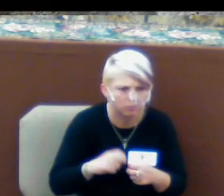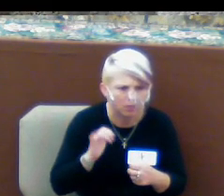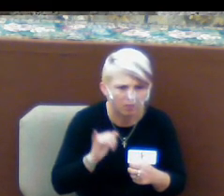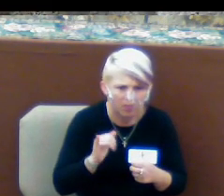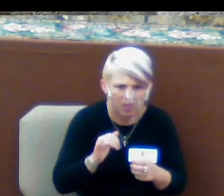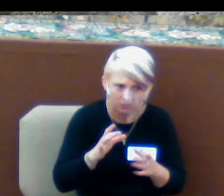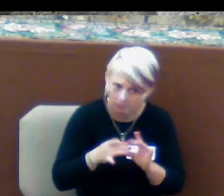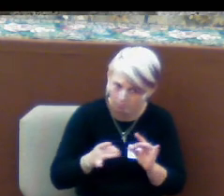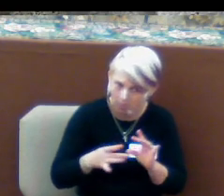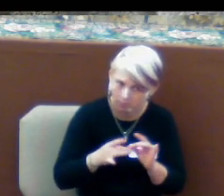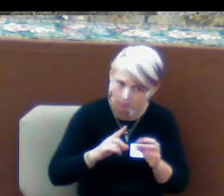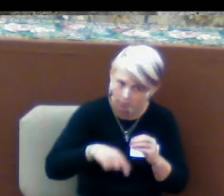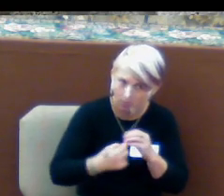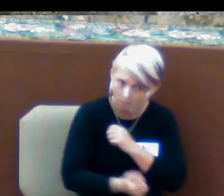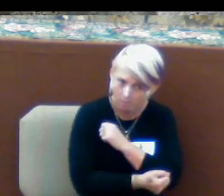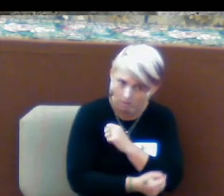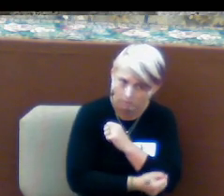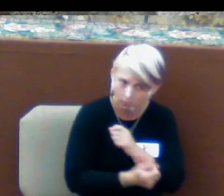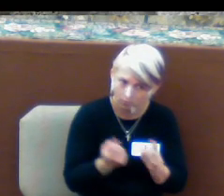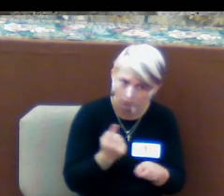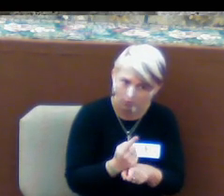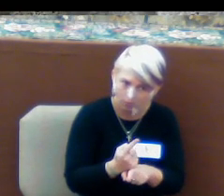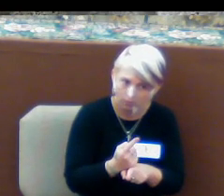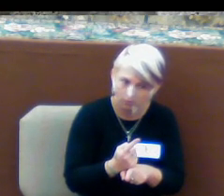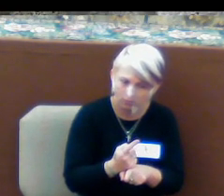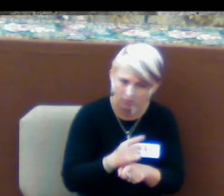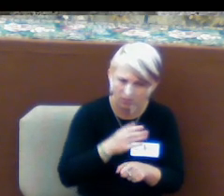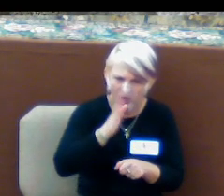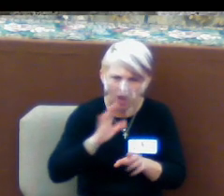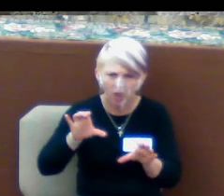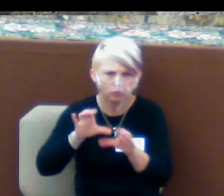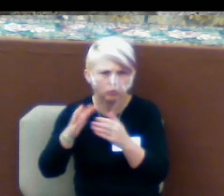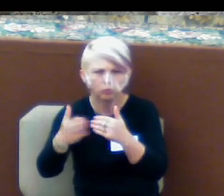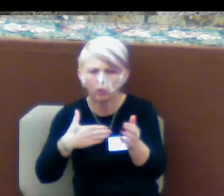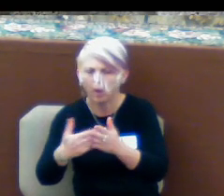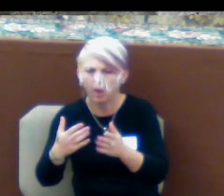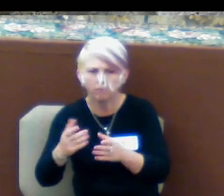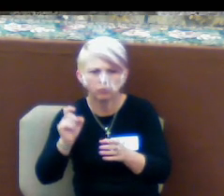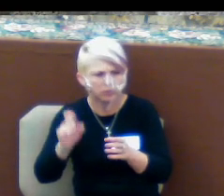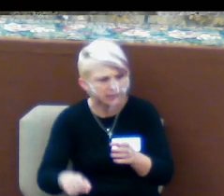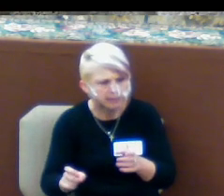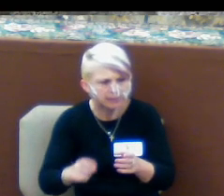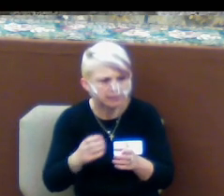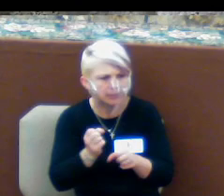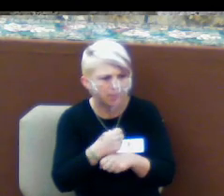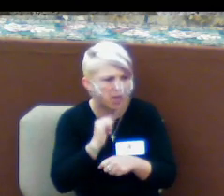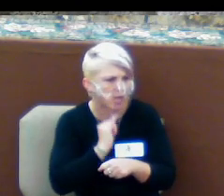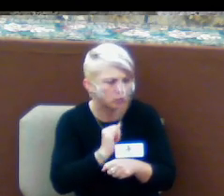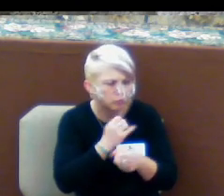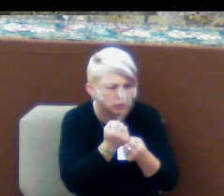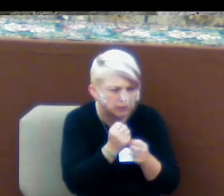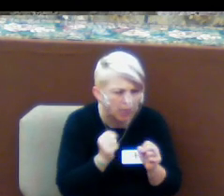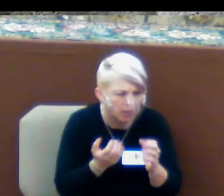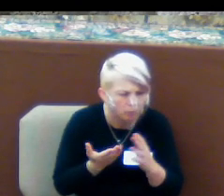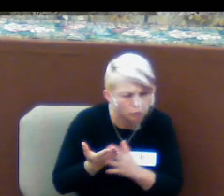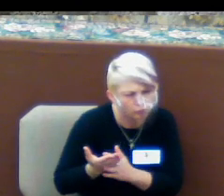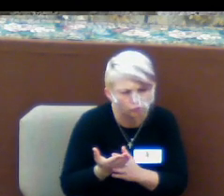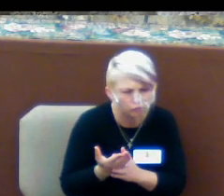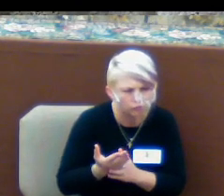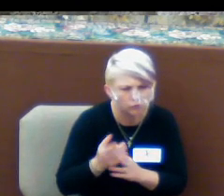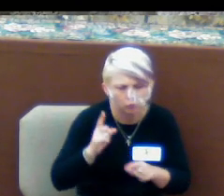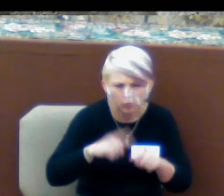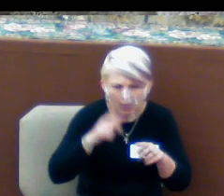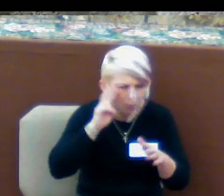the message of Passover? God doing whatever it takes to get Israel safely through their